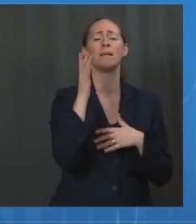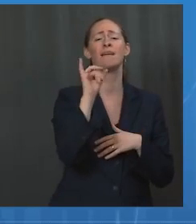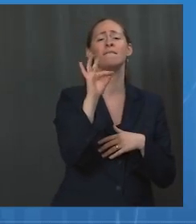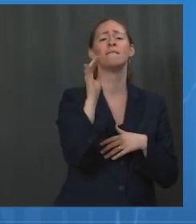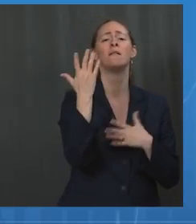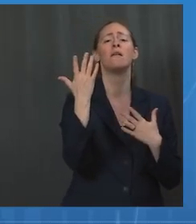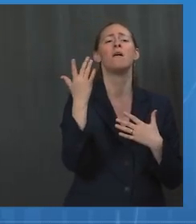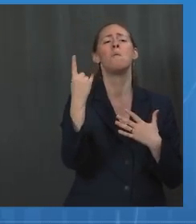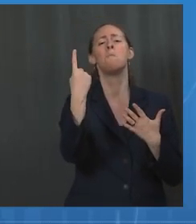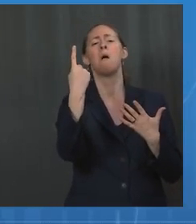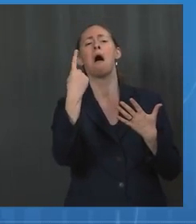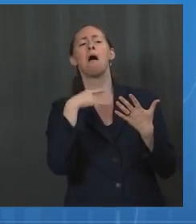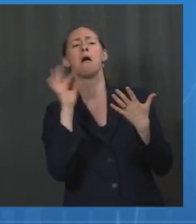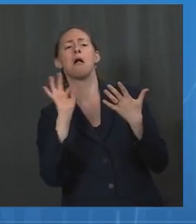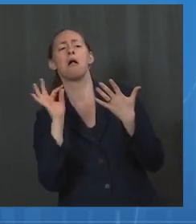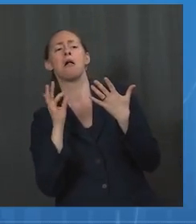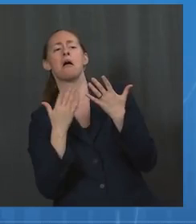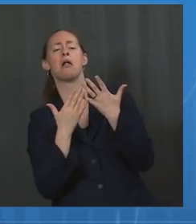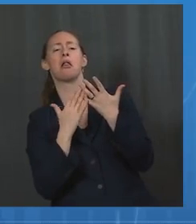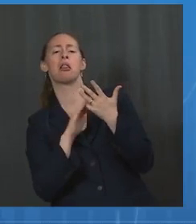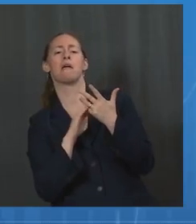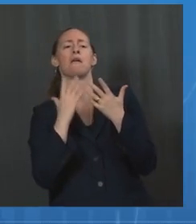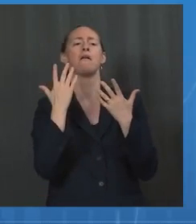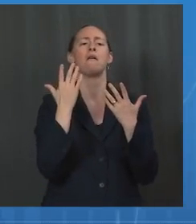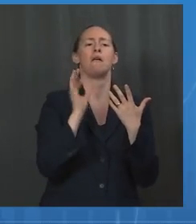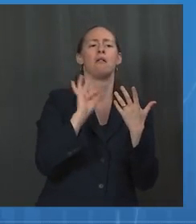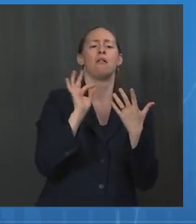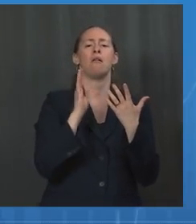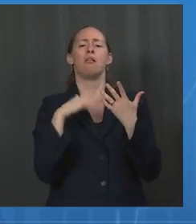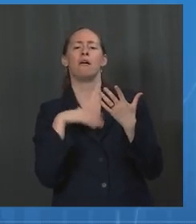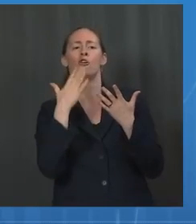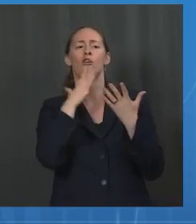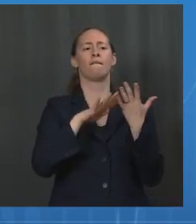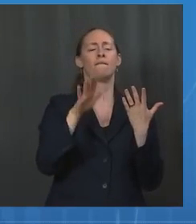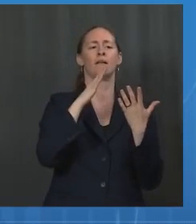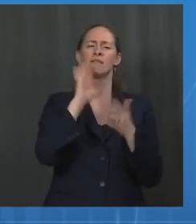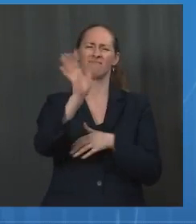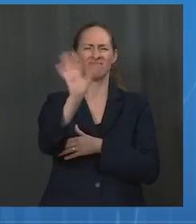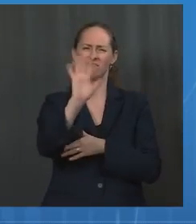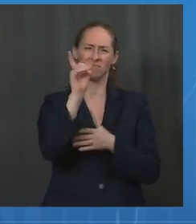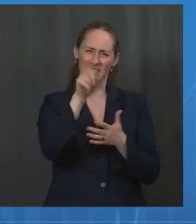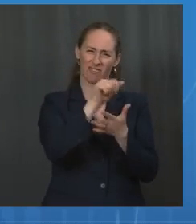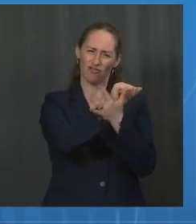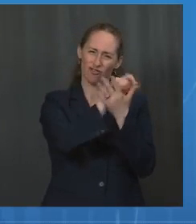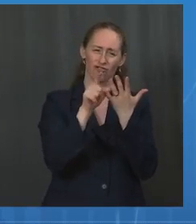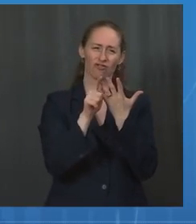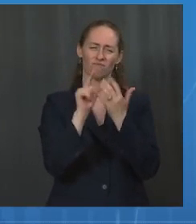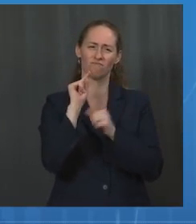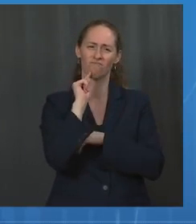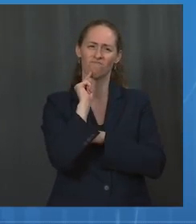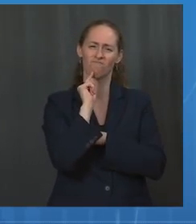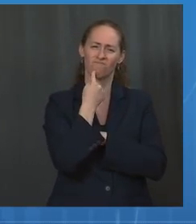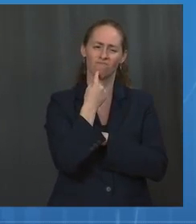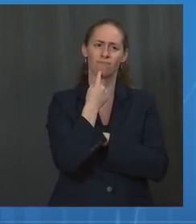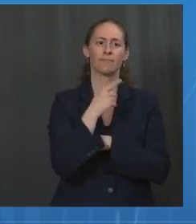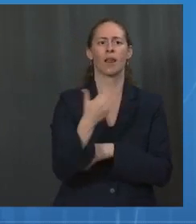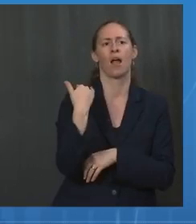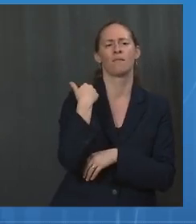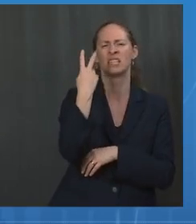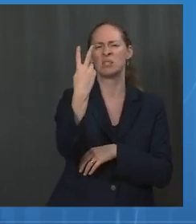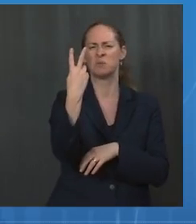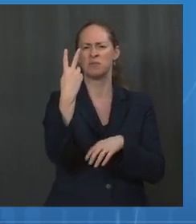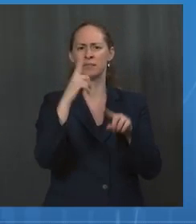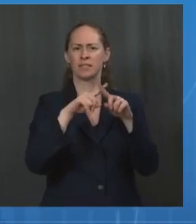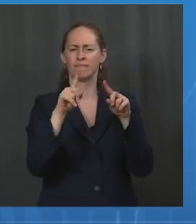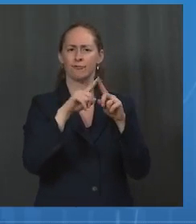layer. Adding to this body of evidence, 2 studies will be published in today's MMWR that demonstrate the importance